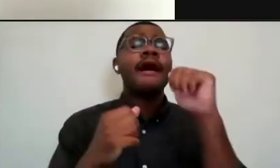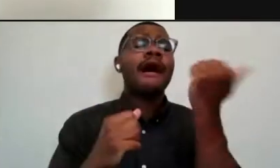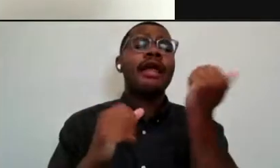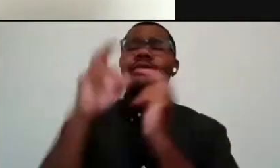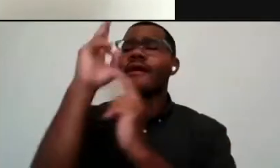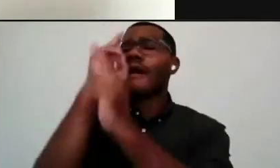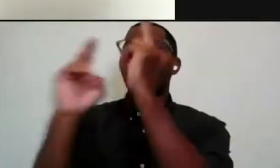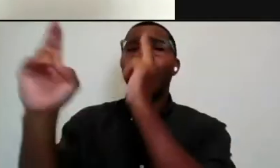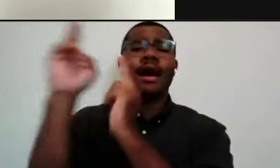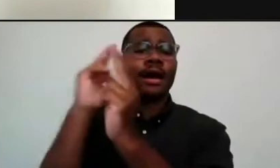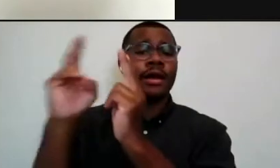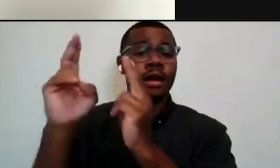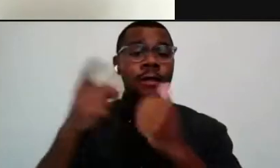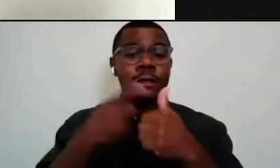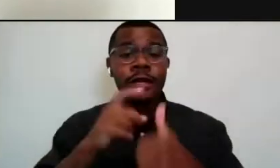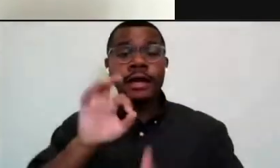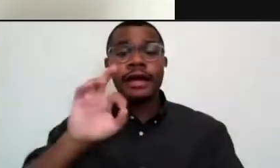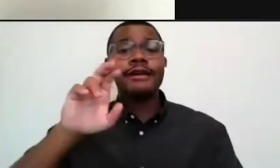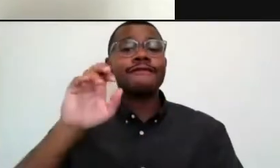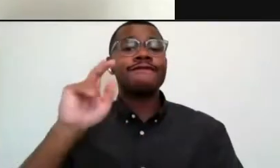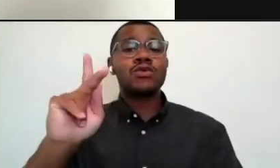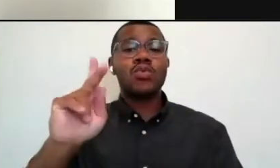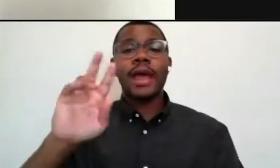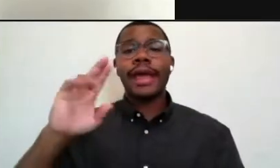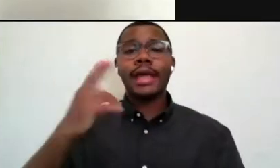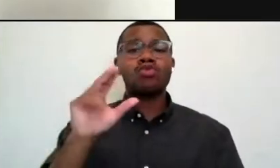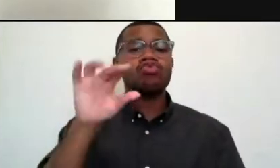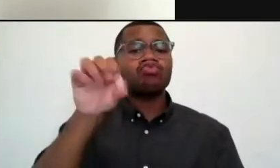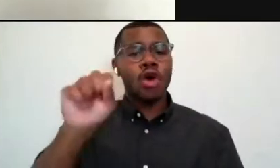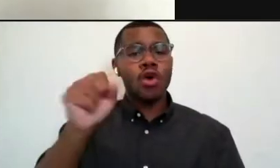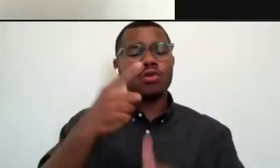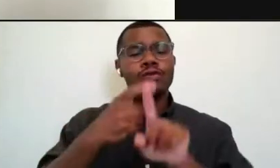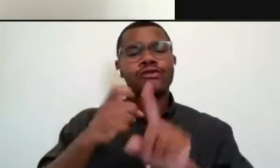the Frank Rhodes Chair at Cornell University,